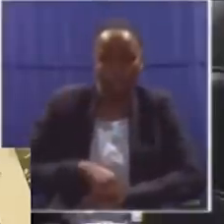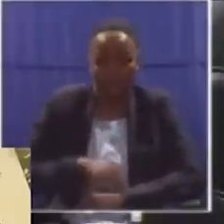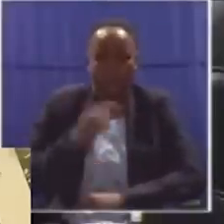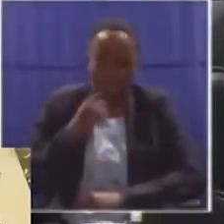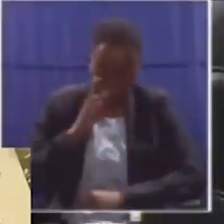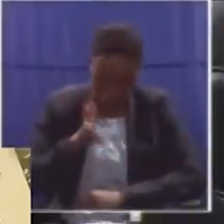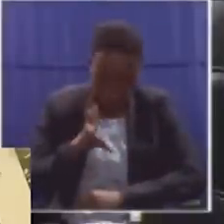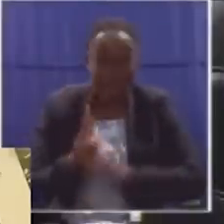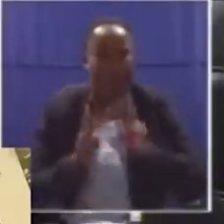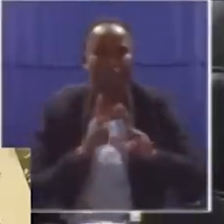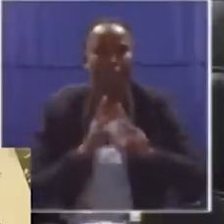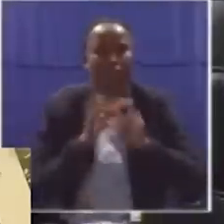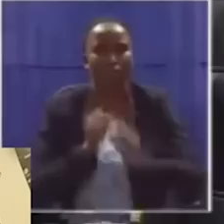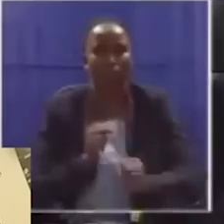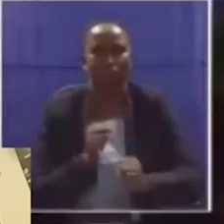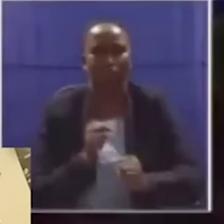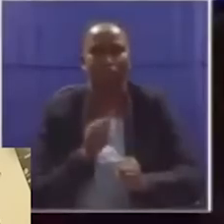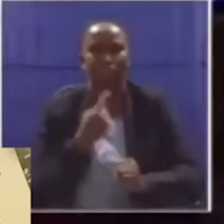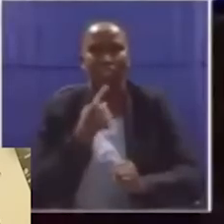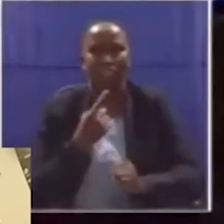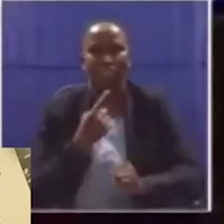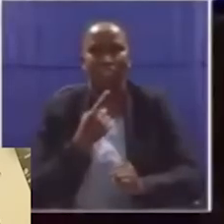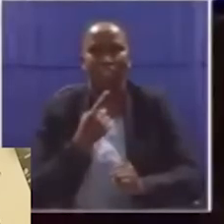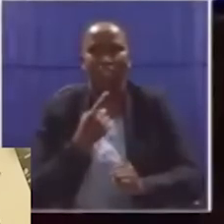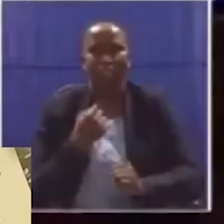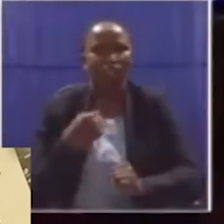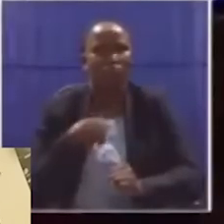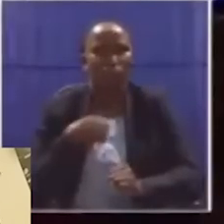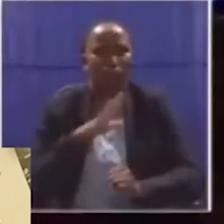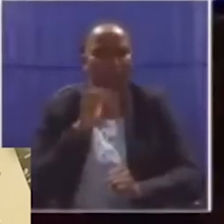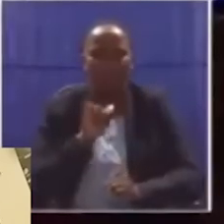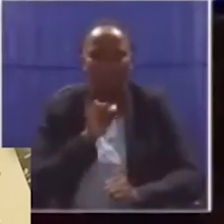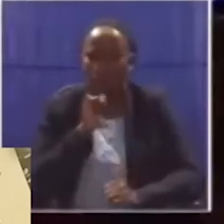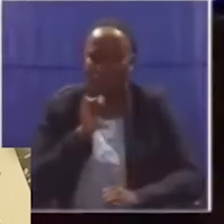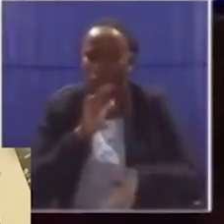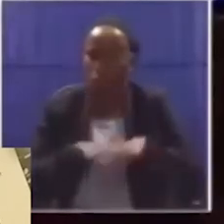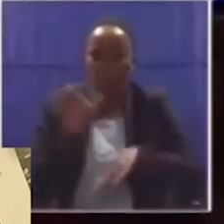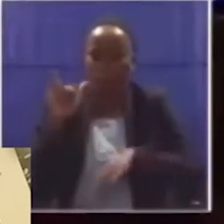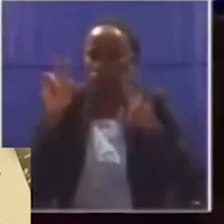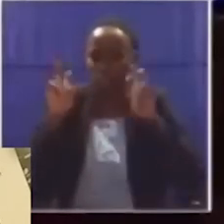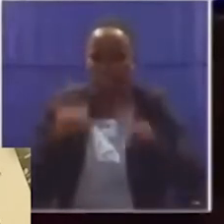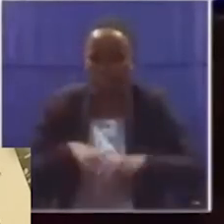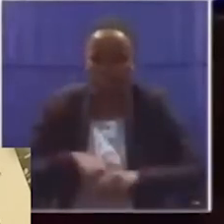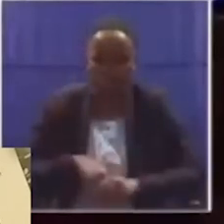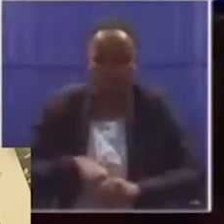said. We put focal on that sheep, nothing. Now.